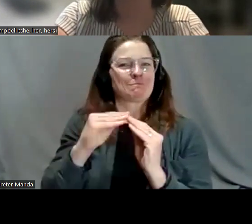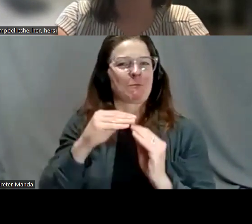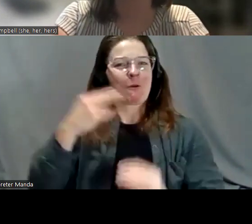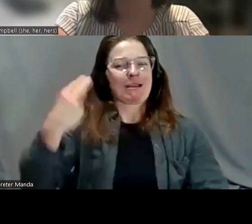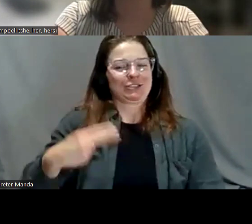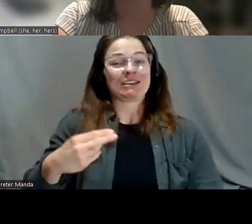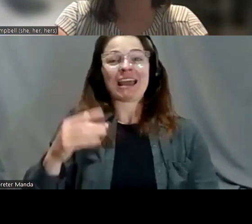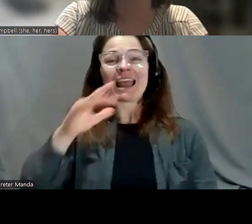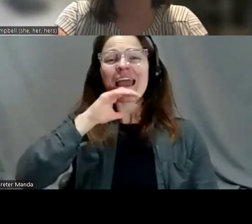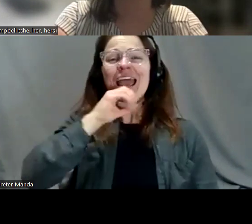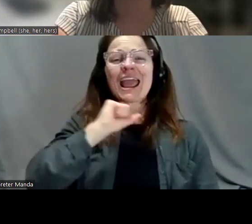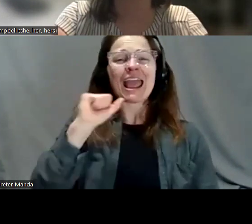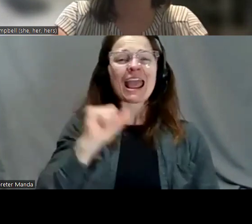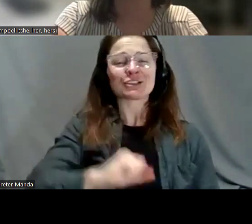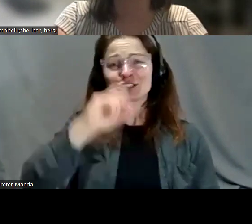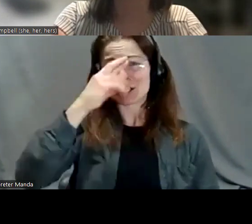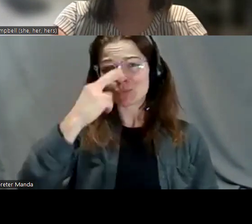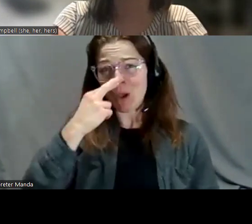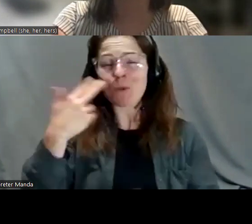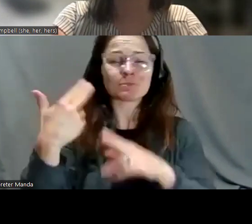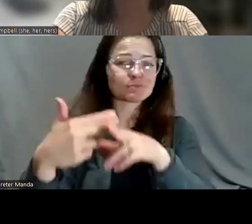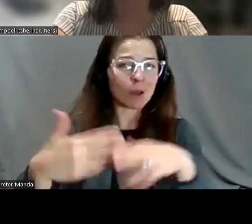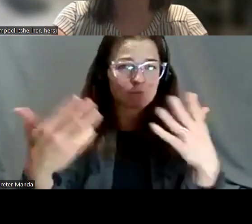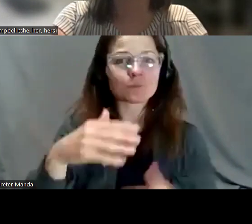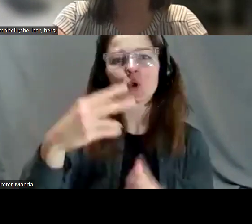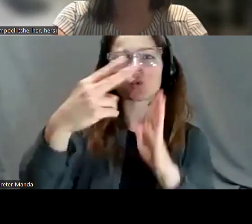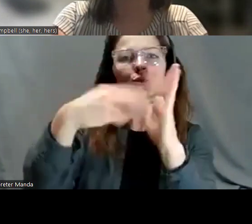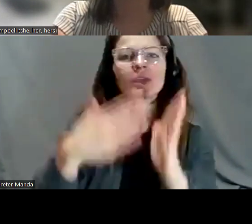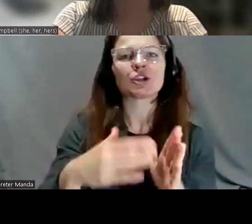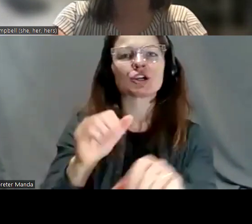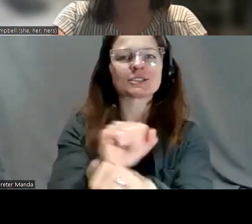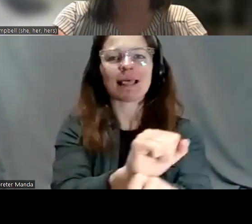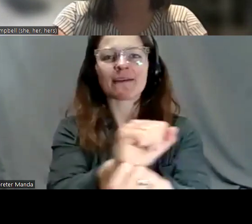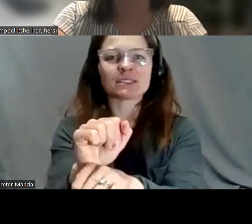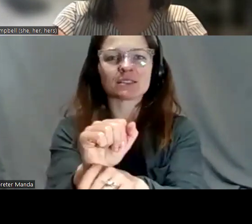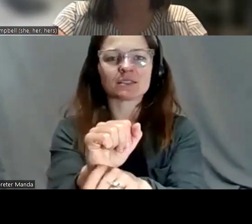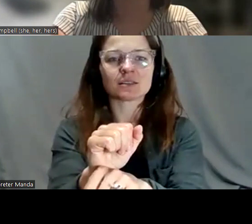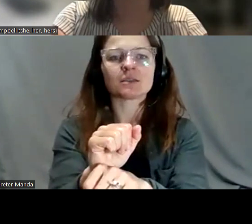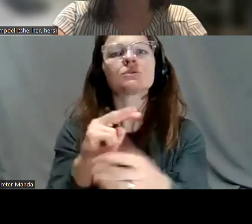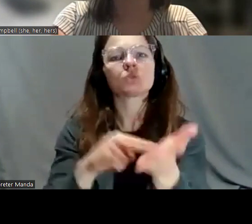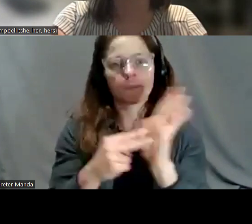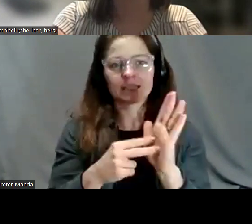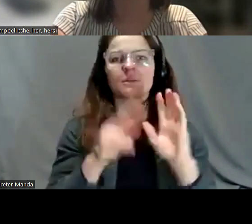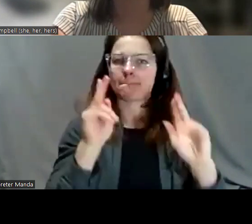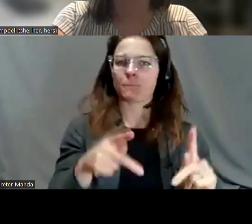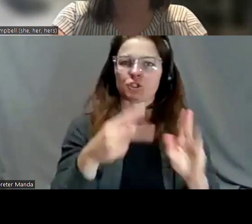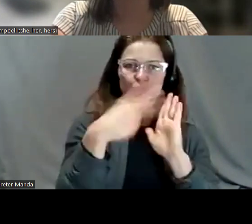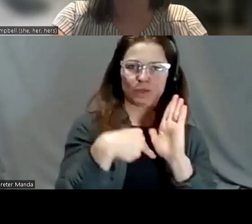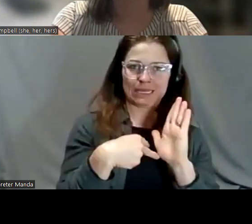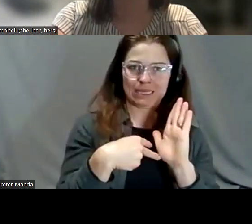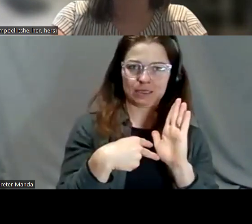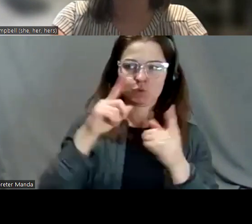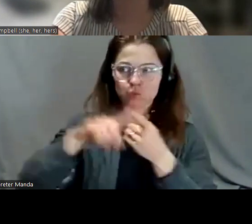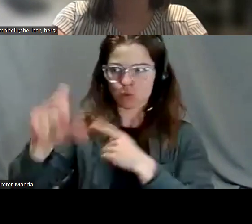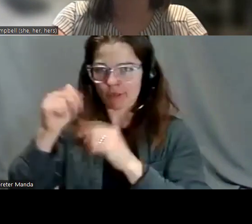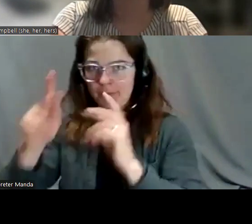Rome, they had what they called reader slaves. So there were people who were reading for other people. So usually when they